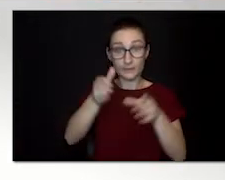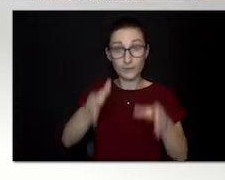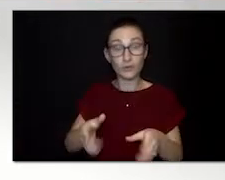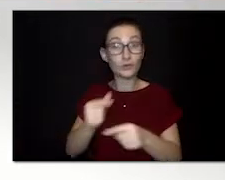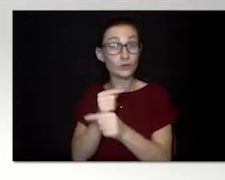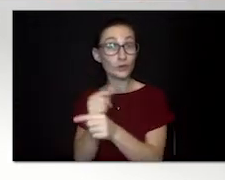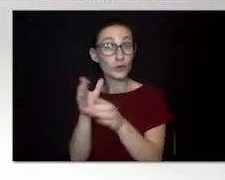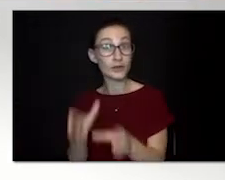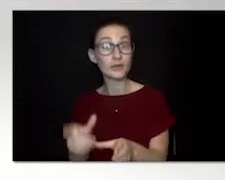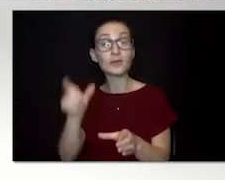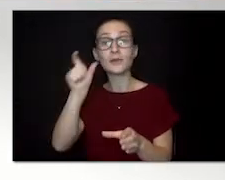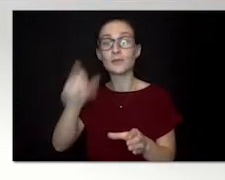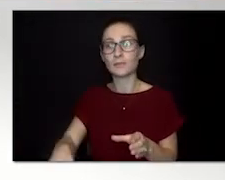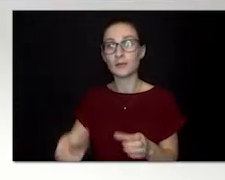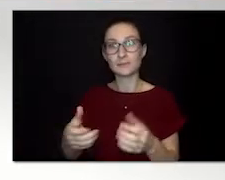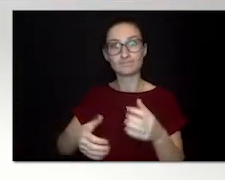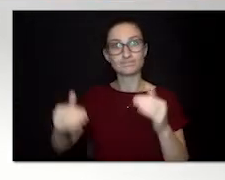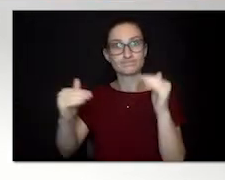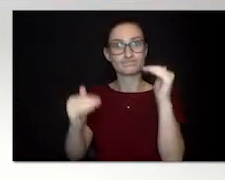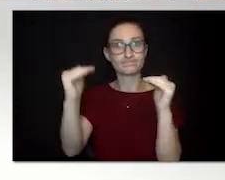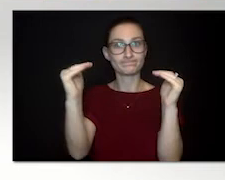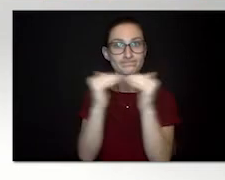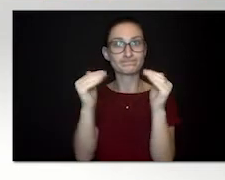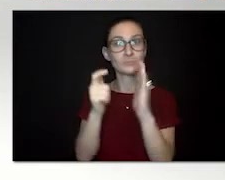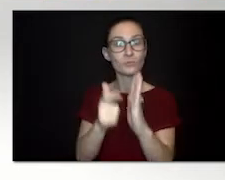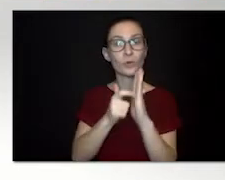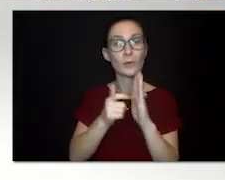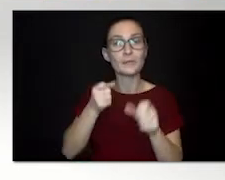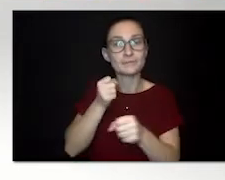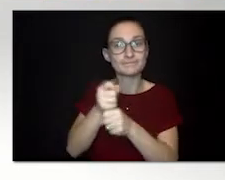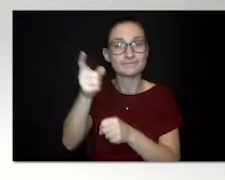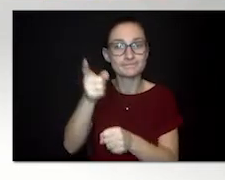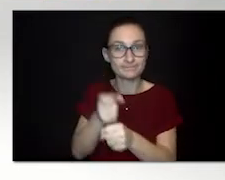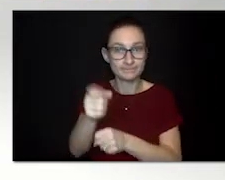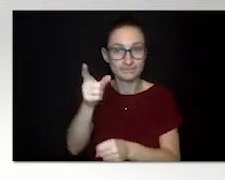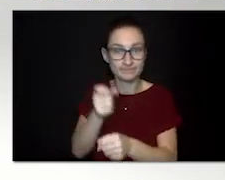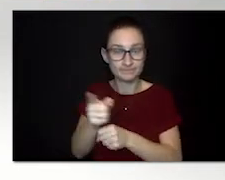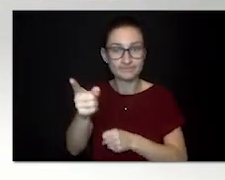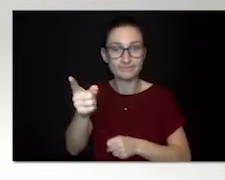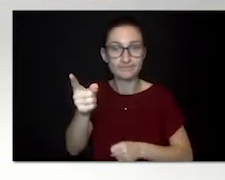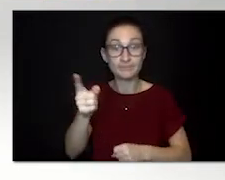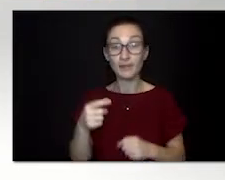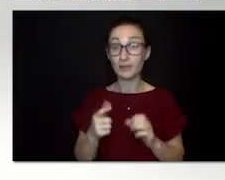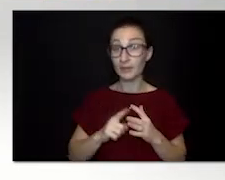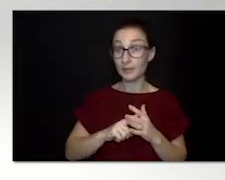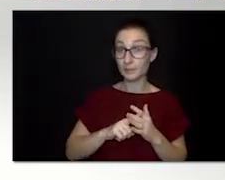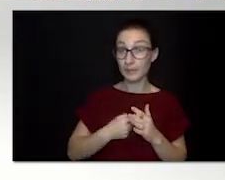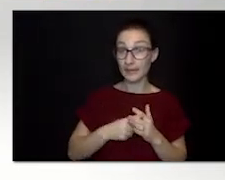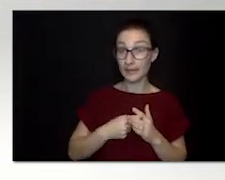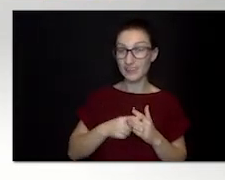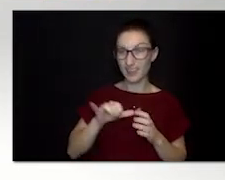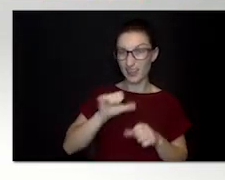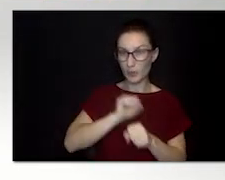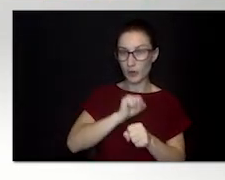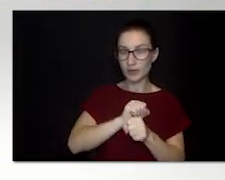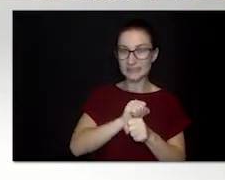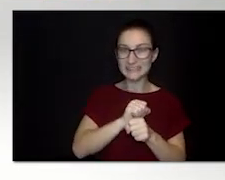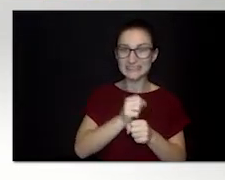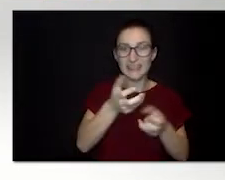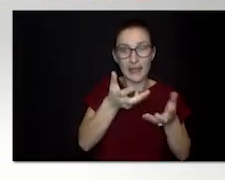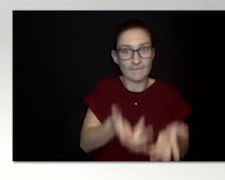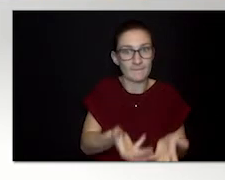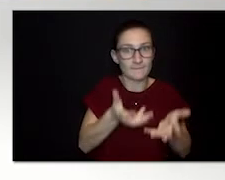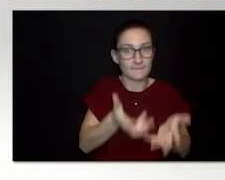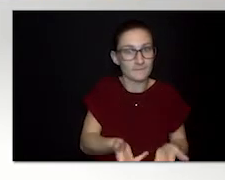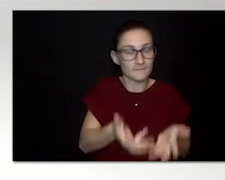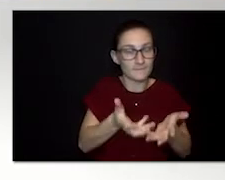caregivers and the guardian have to fulfill every single year. It's definitely much more weighted at the beginning in terms of the work that